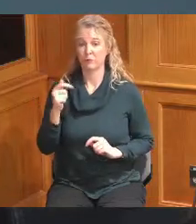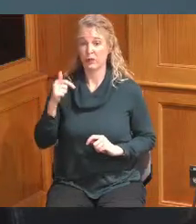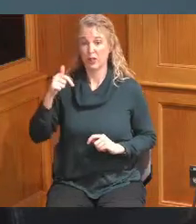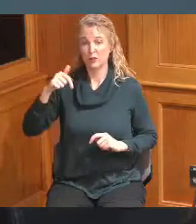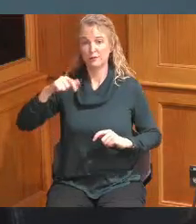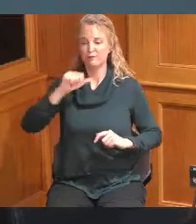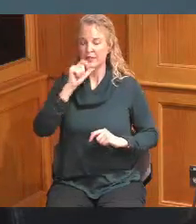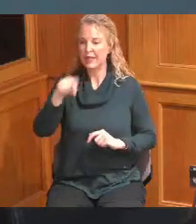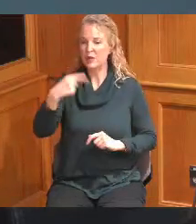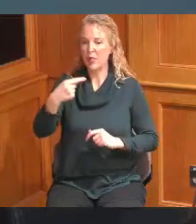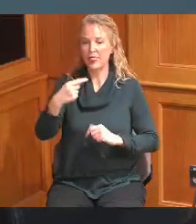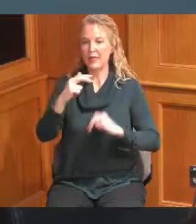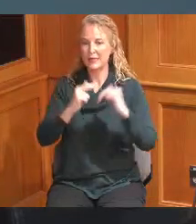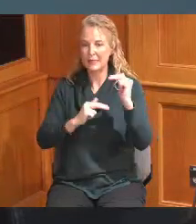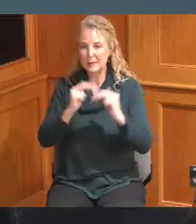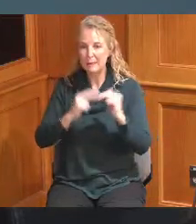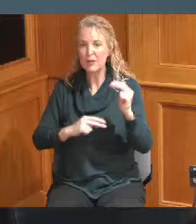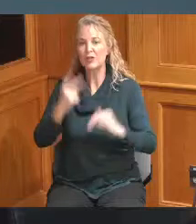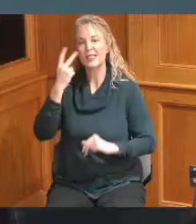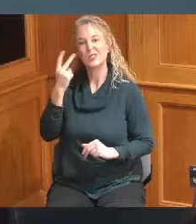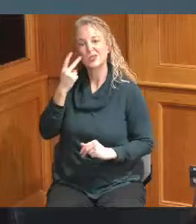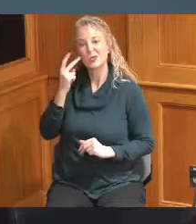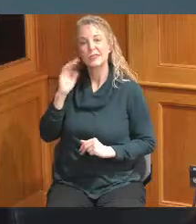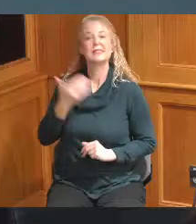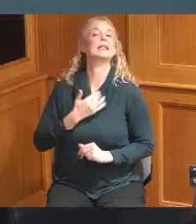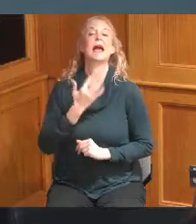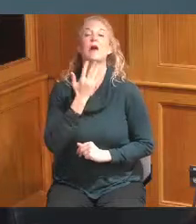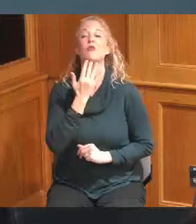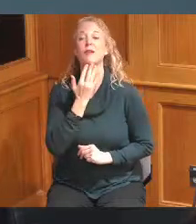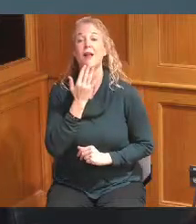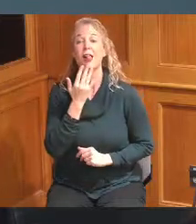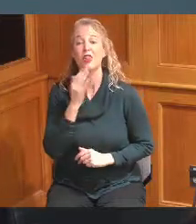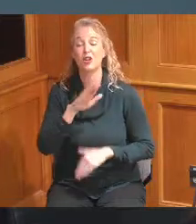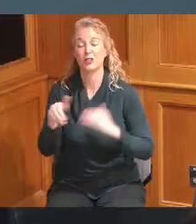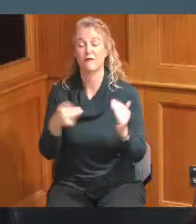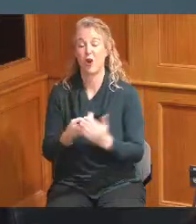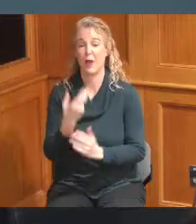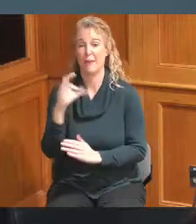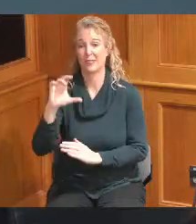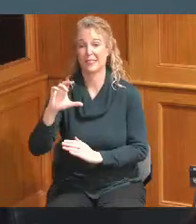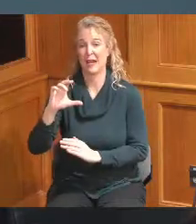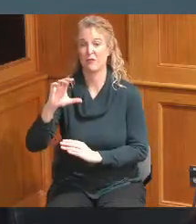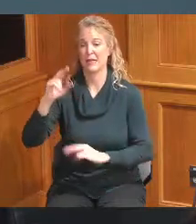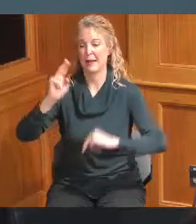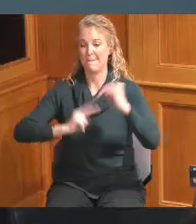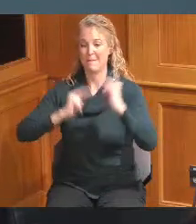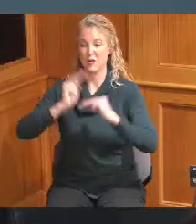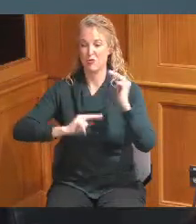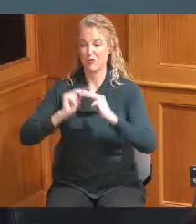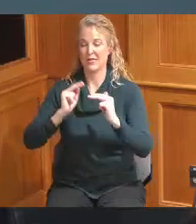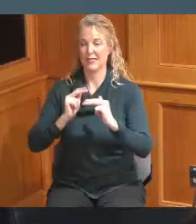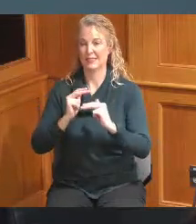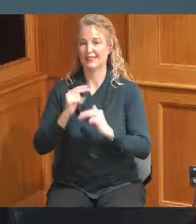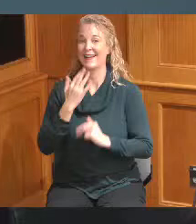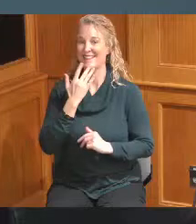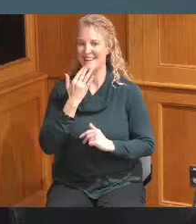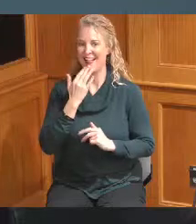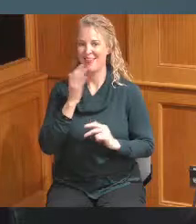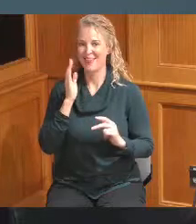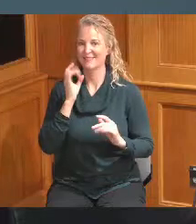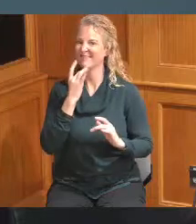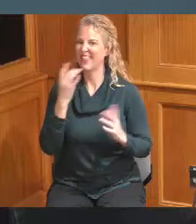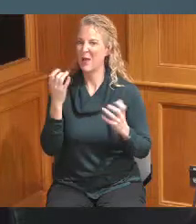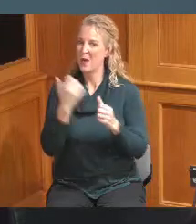these walls, you'll see the colors of Black History Month on our Hamilton County building. So we decided we wanted everybody to celebrate at the